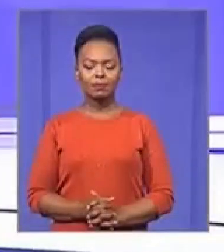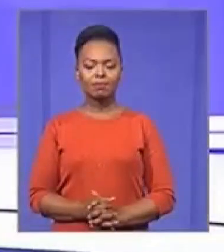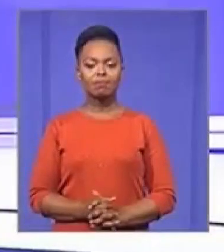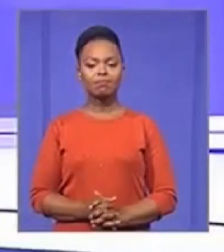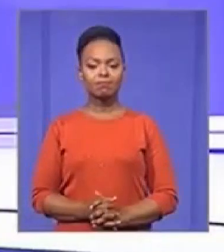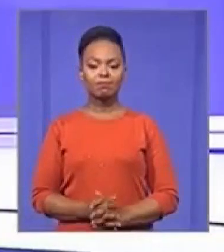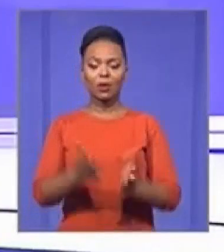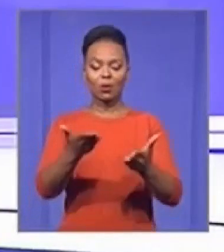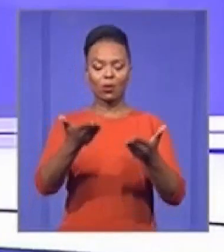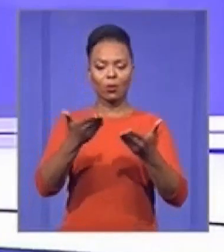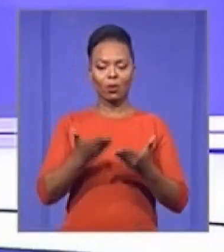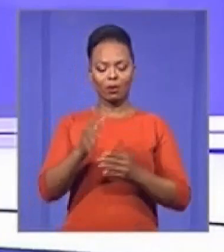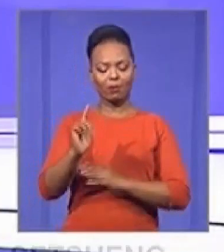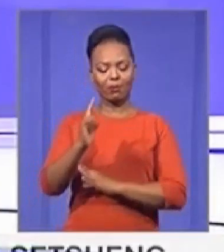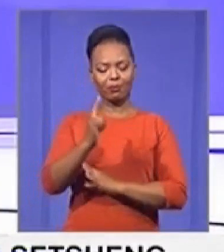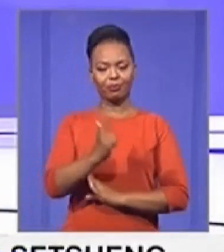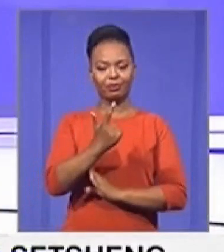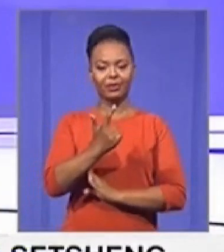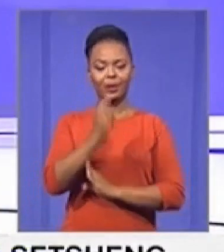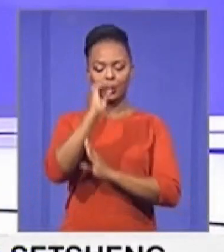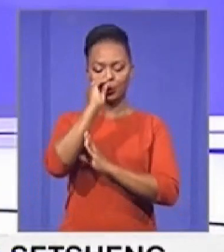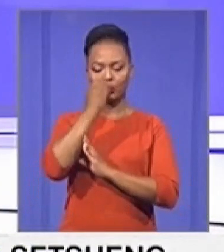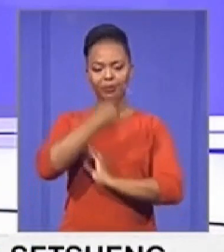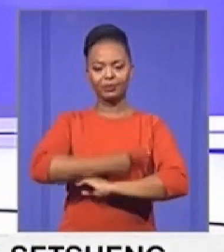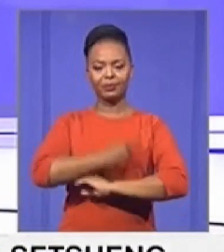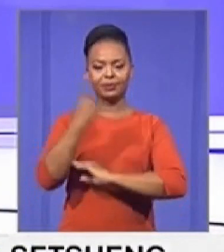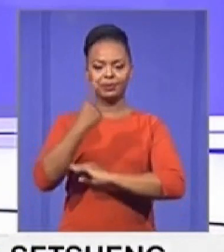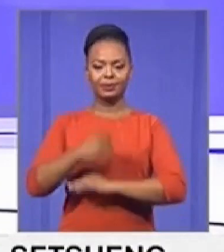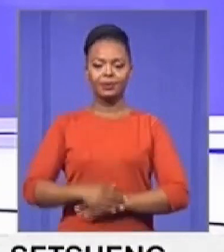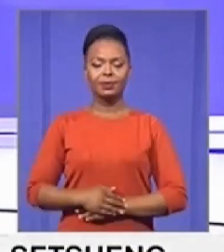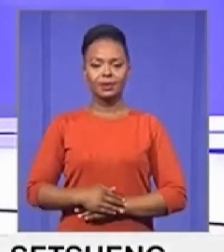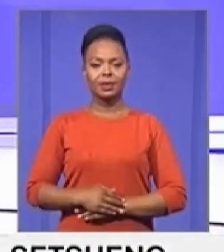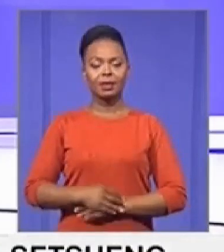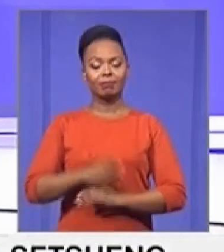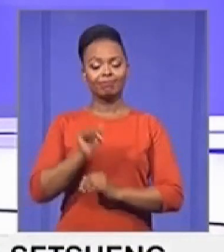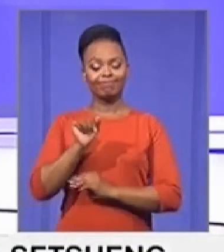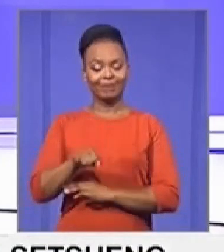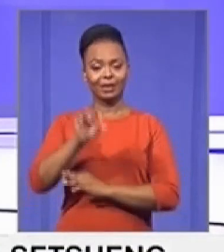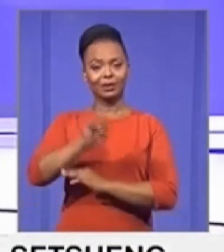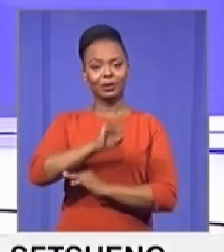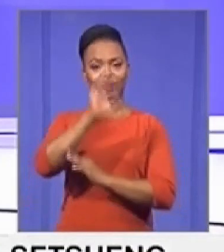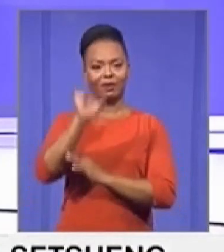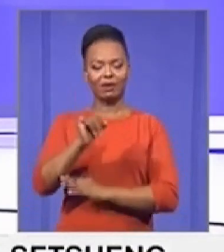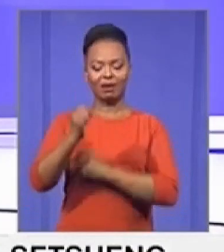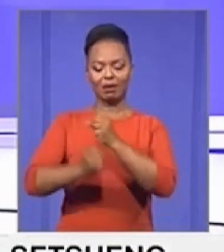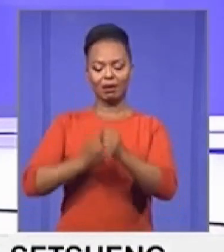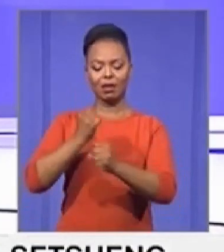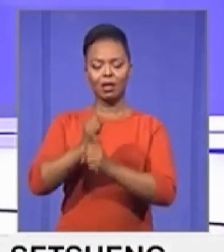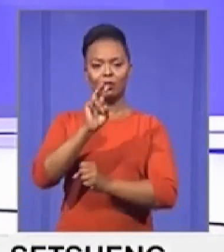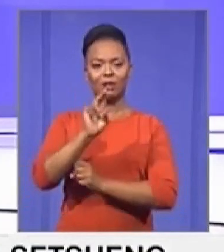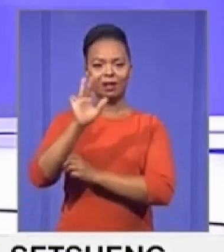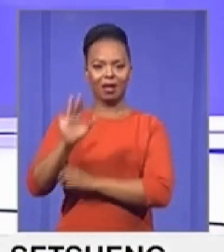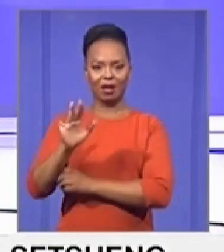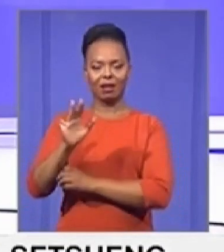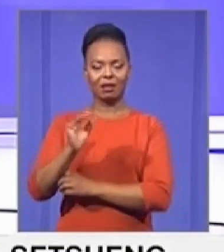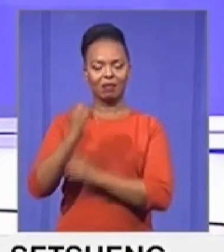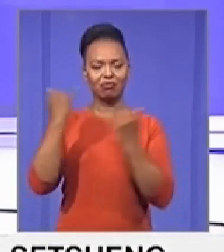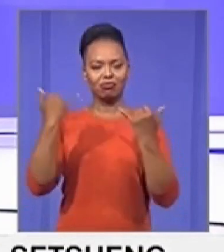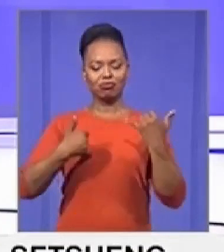Harbele ro amohele mohi ditabeng tsa rona tsa letsatsi nakong ena eo Afrika Borwa e kitikang dilemo tse 29 tsa tokoloho le